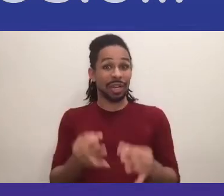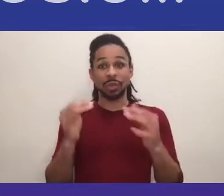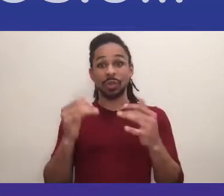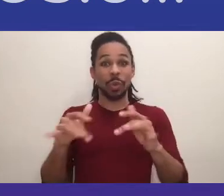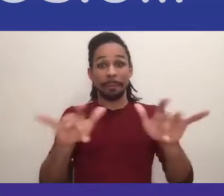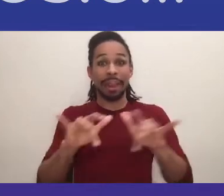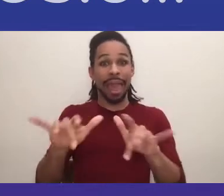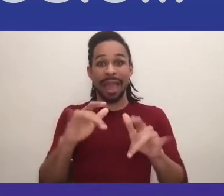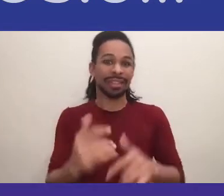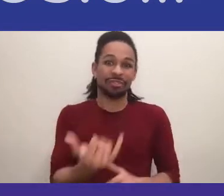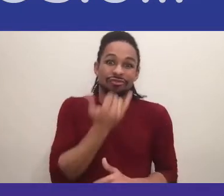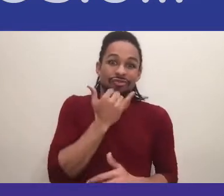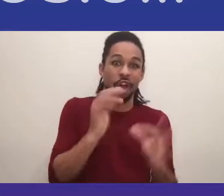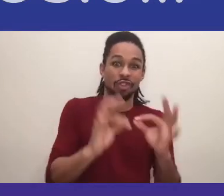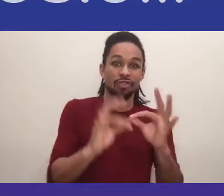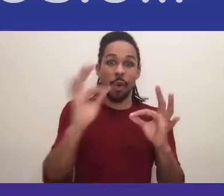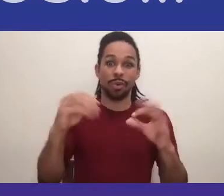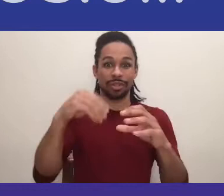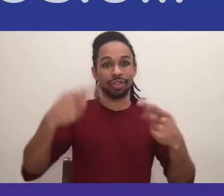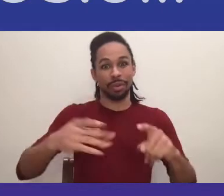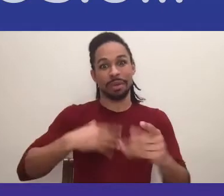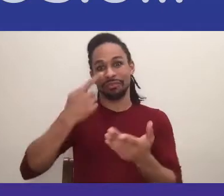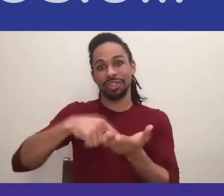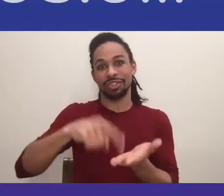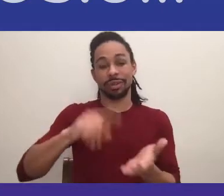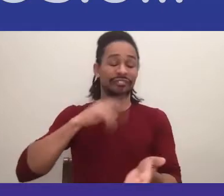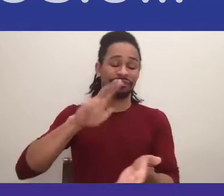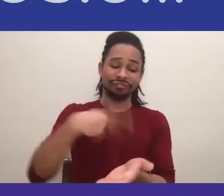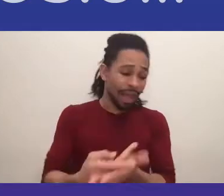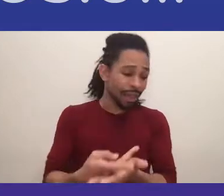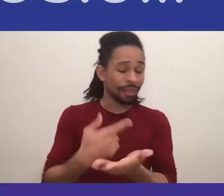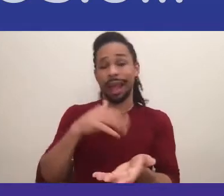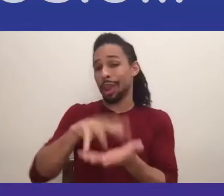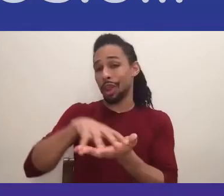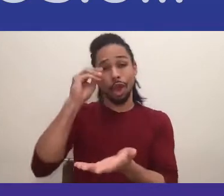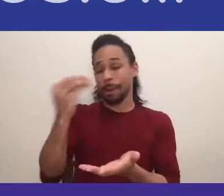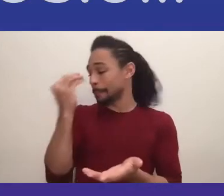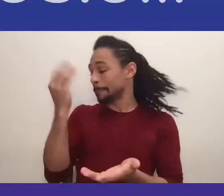research, fell and learned a hell of a lot in the process.